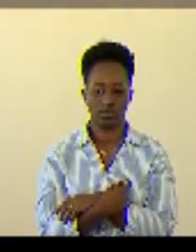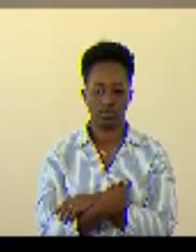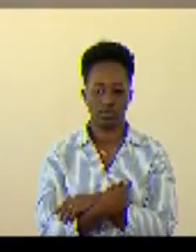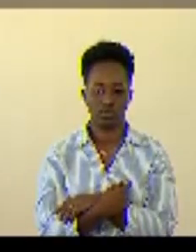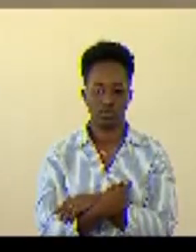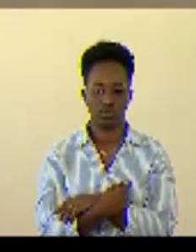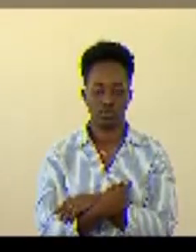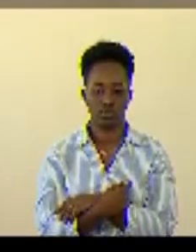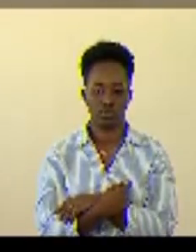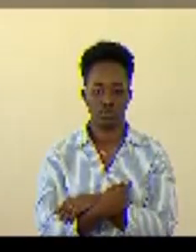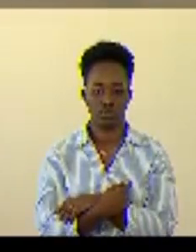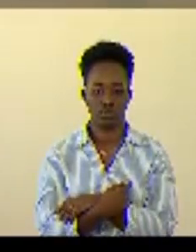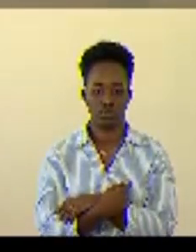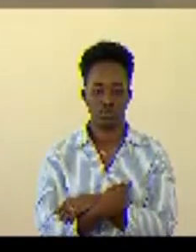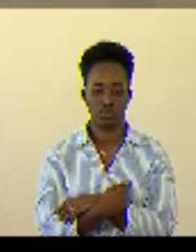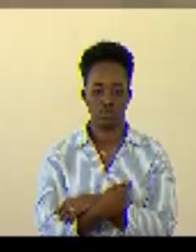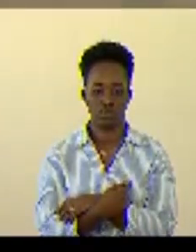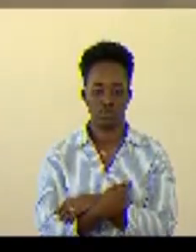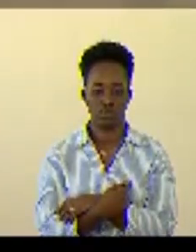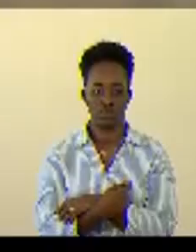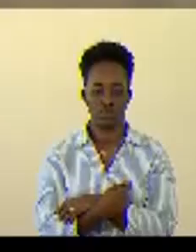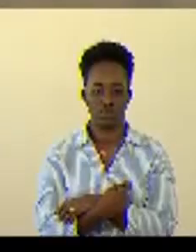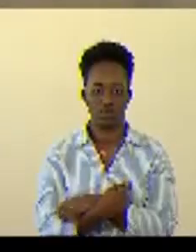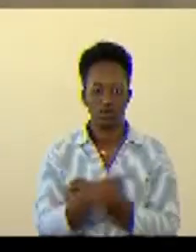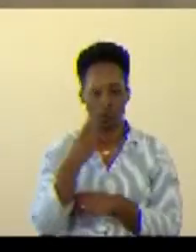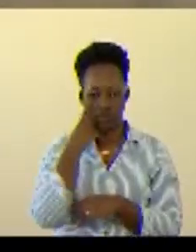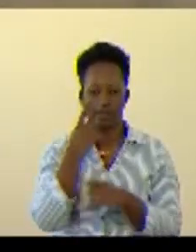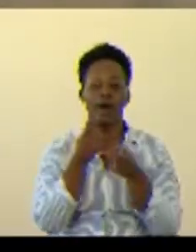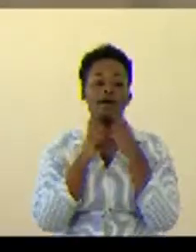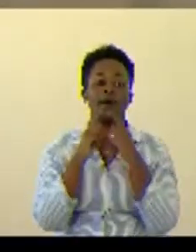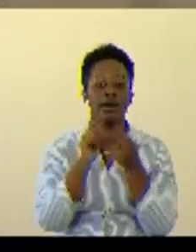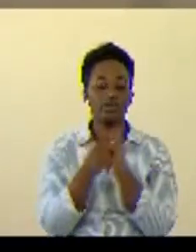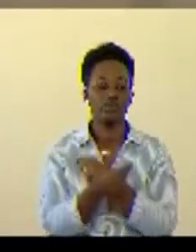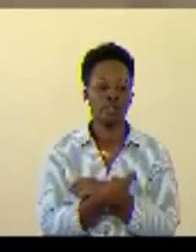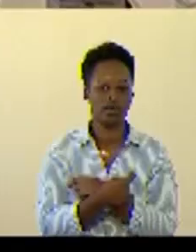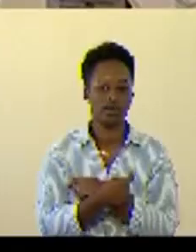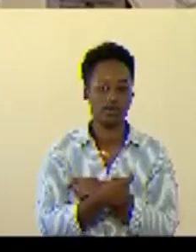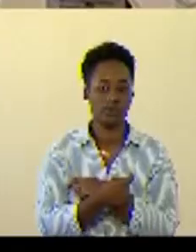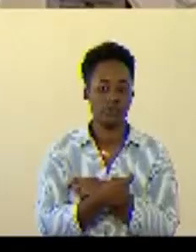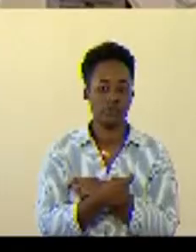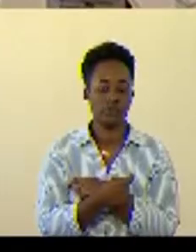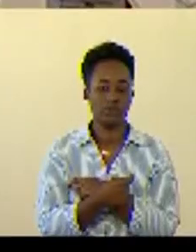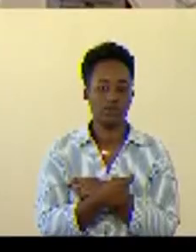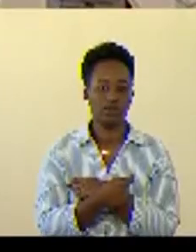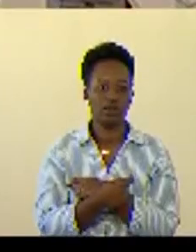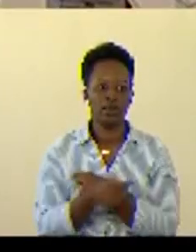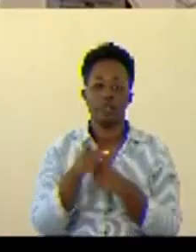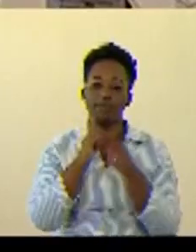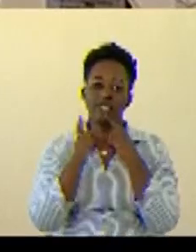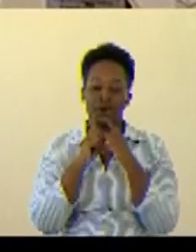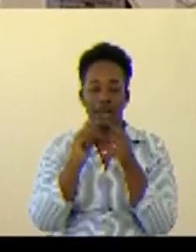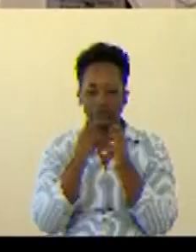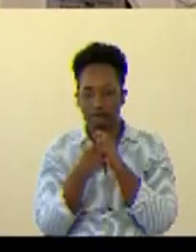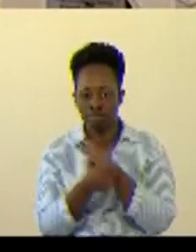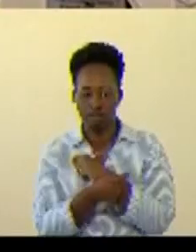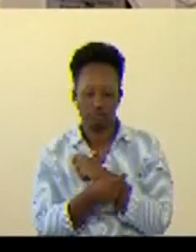changing. Color changing, that is the important thing, is to see color changing. Changing from one color to another color. Changing from